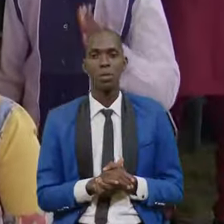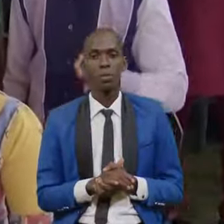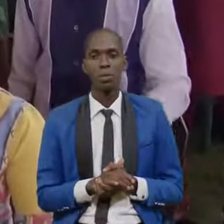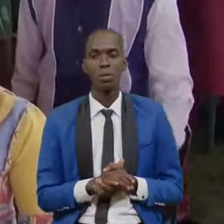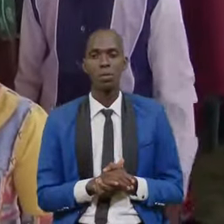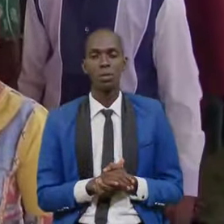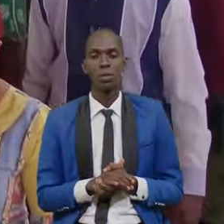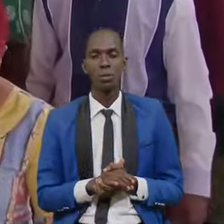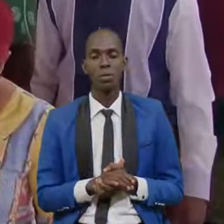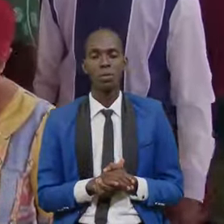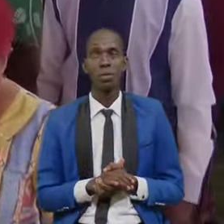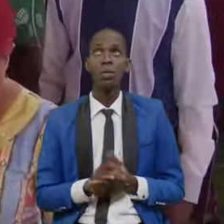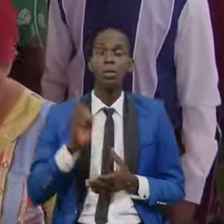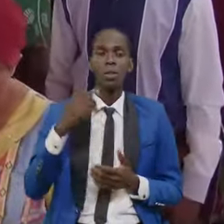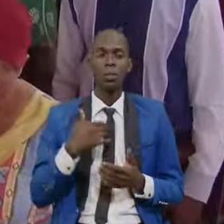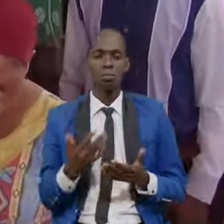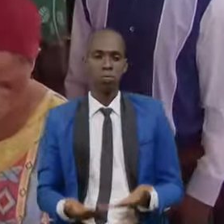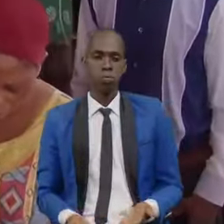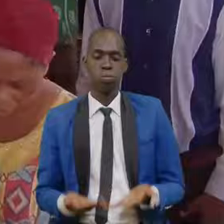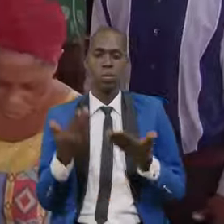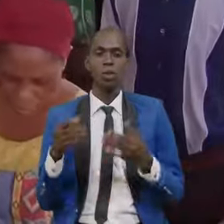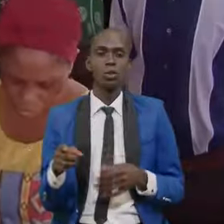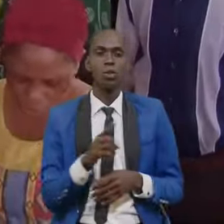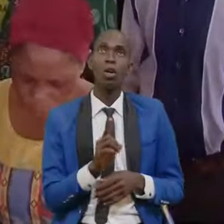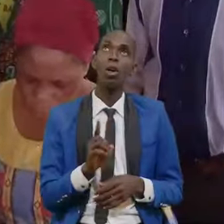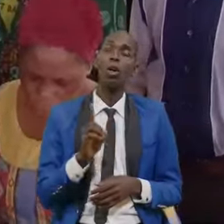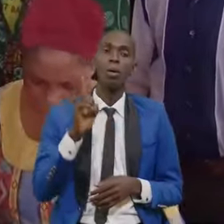He has lifted you up.